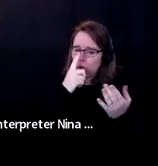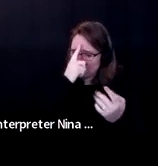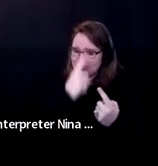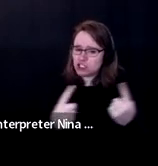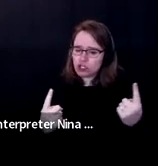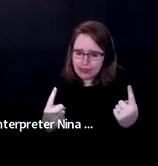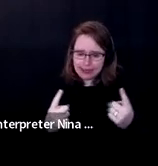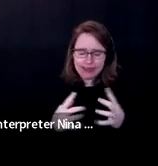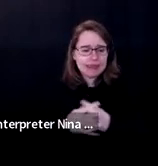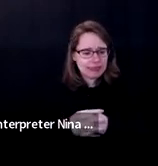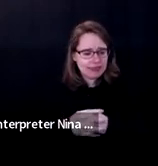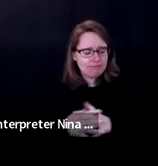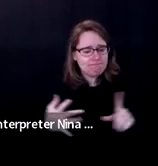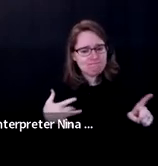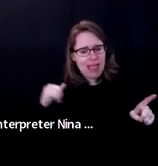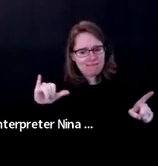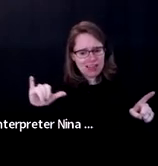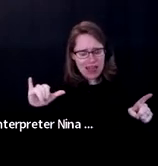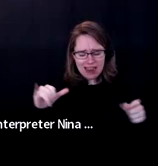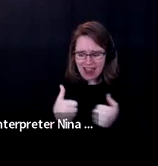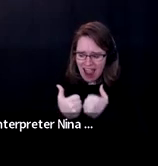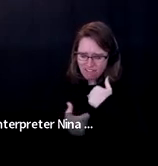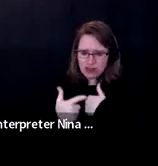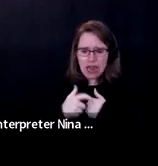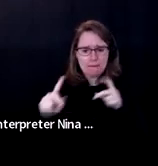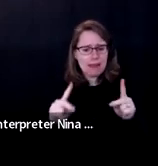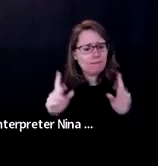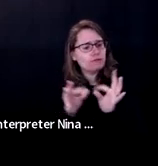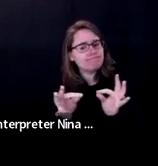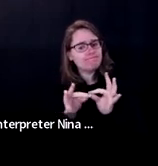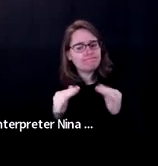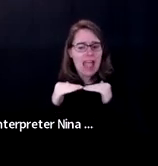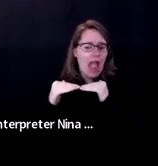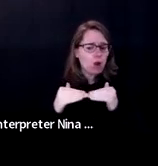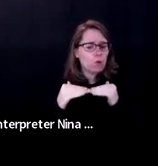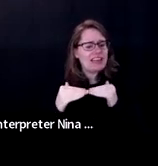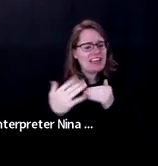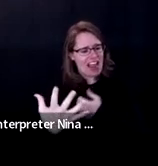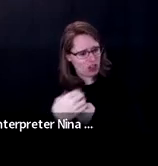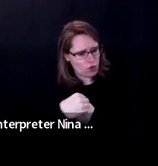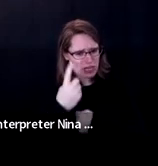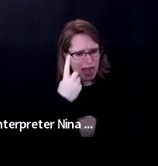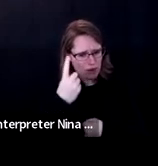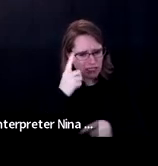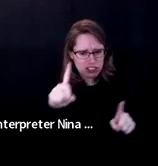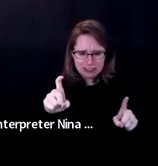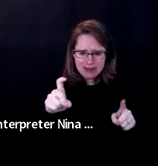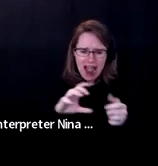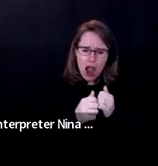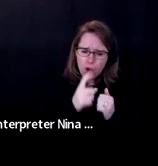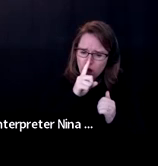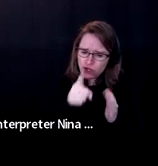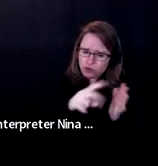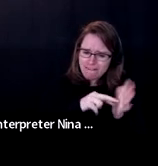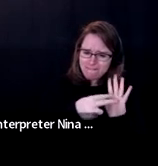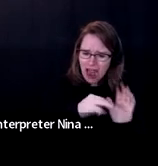But I just feel like every single time folks talk about equity or folks talk about inclusion, I always wonder, like, how are you defining it? And I know this